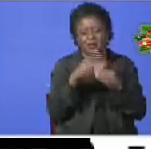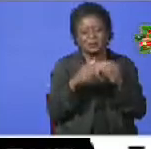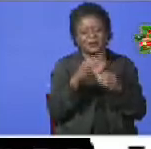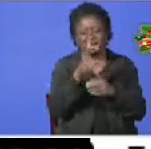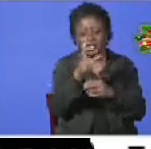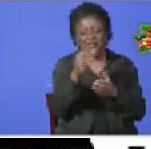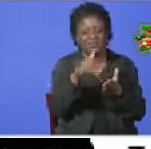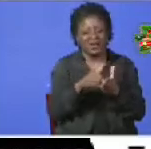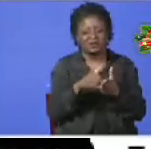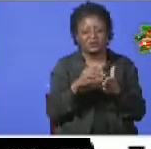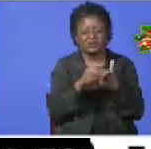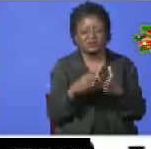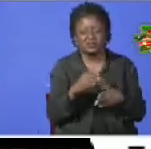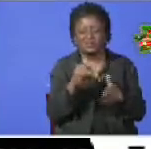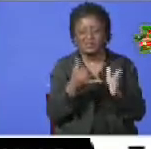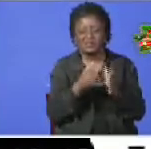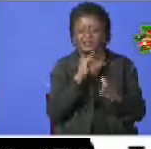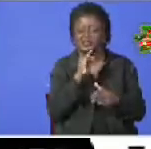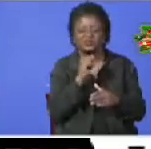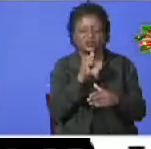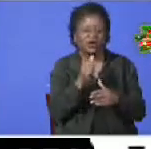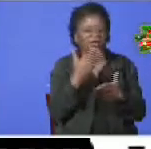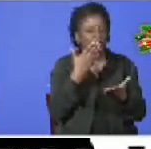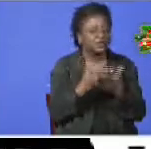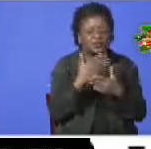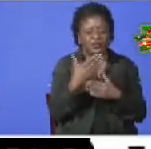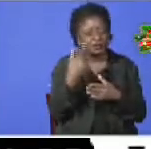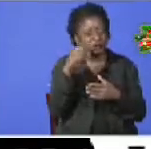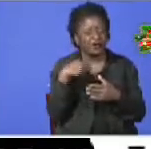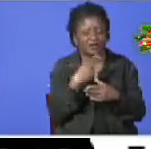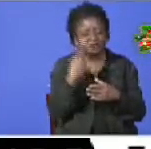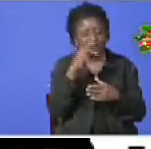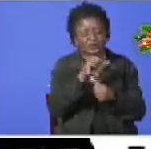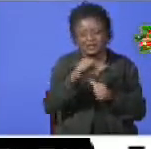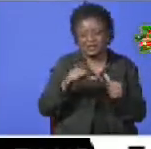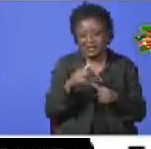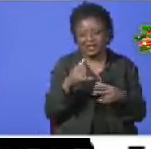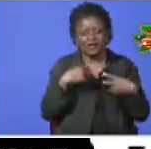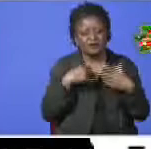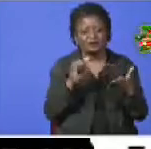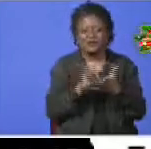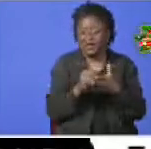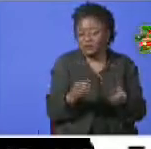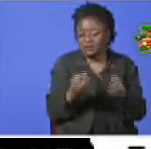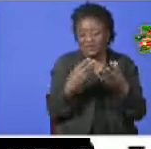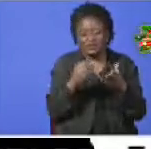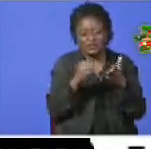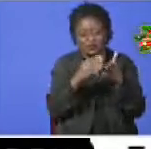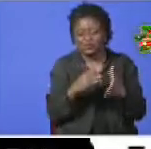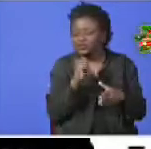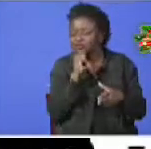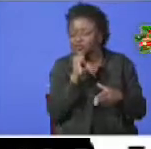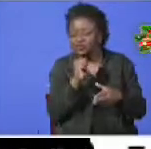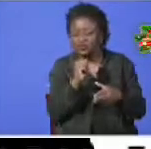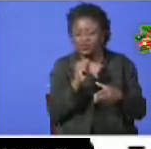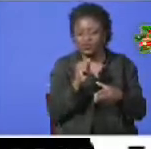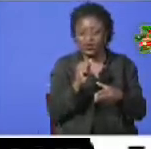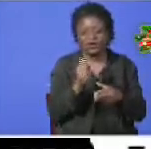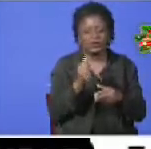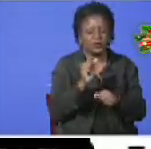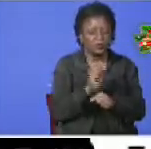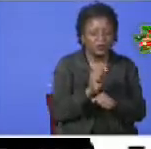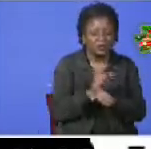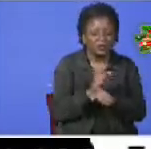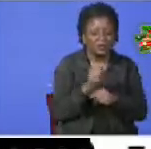good thing for a society to have that many students not functioning on an intellectual and an academic basis,